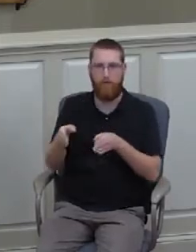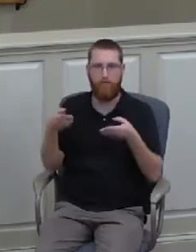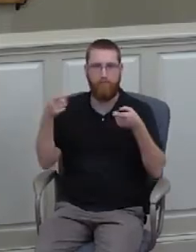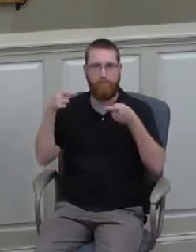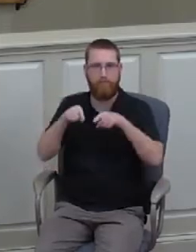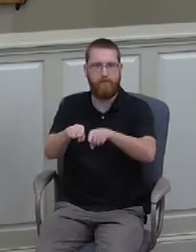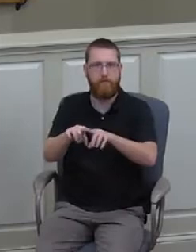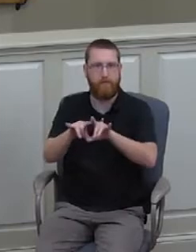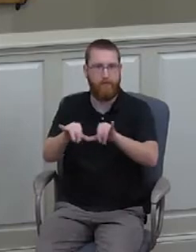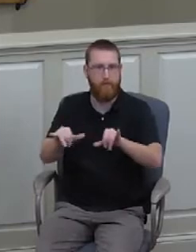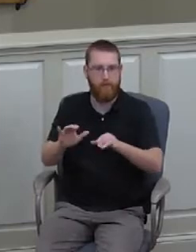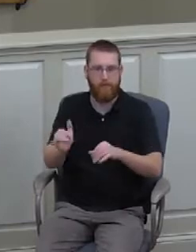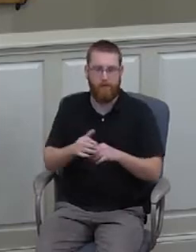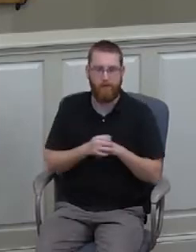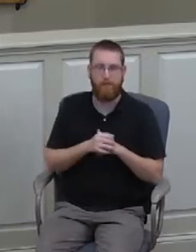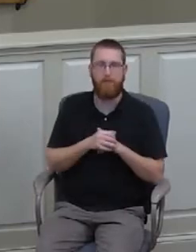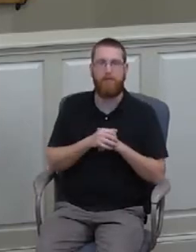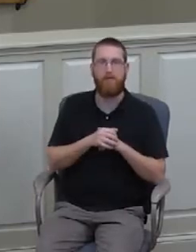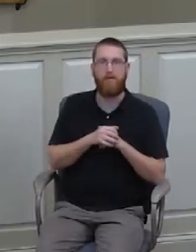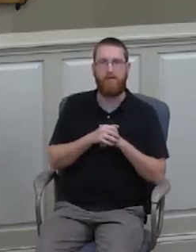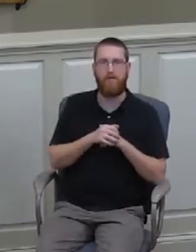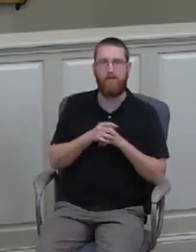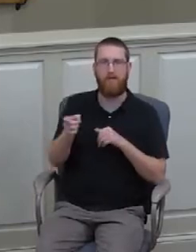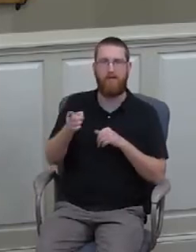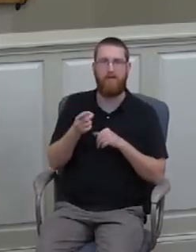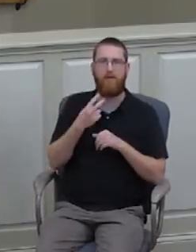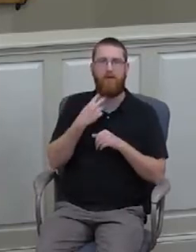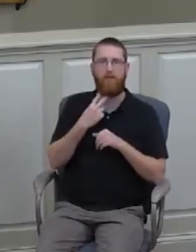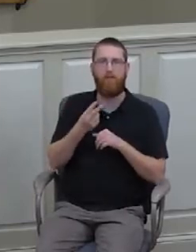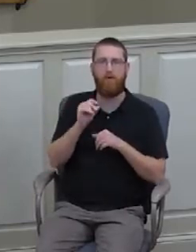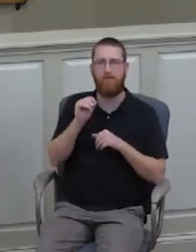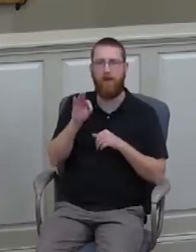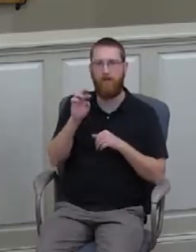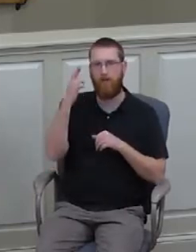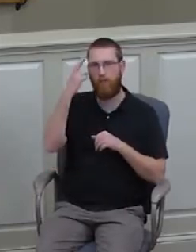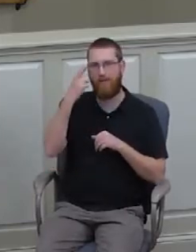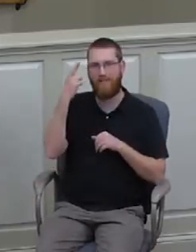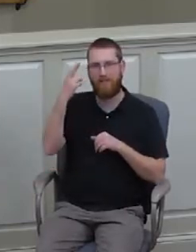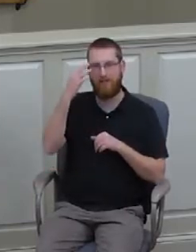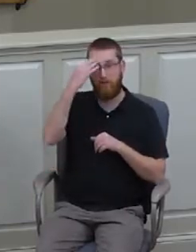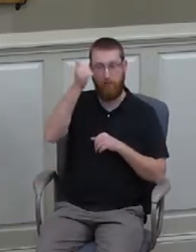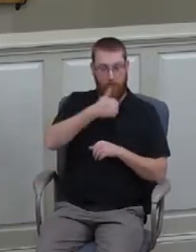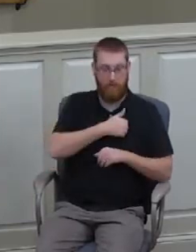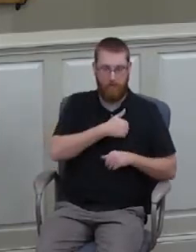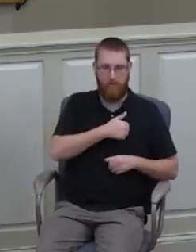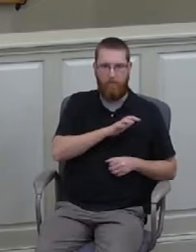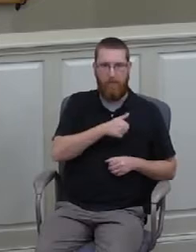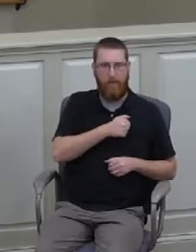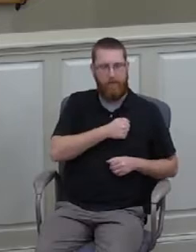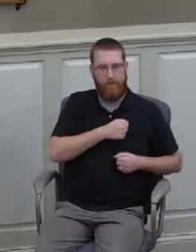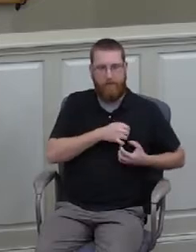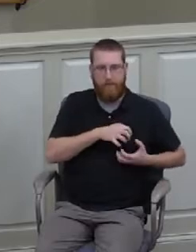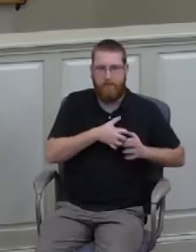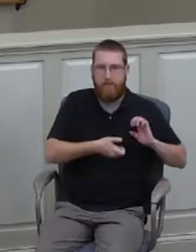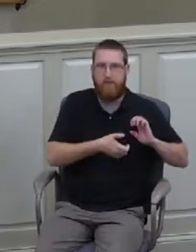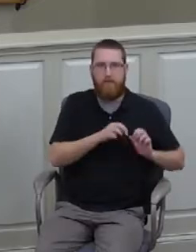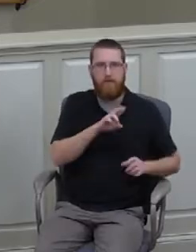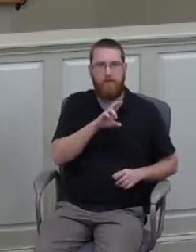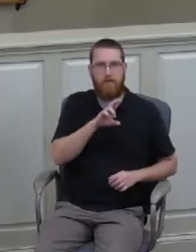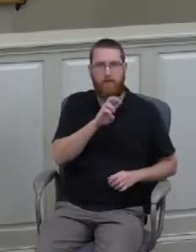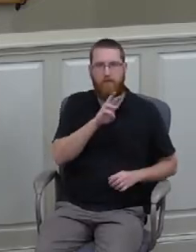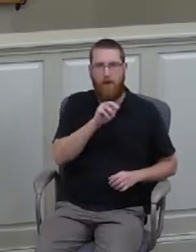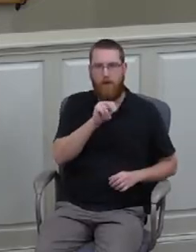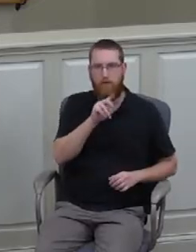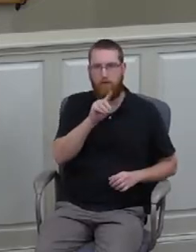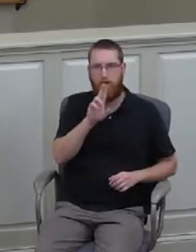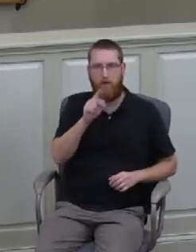other's. And he was always the voice of reason to me, because I get wound up sometimes. And